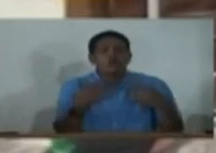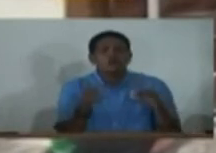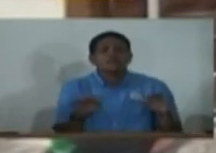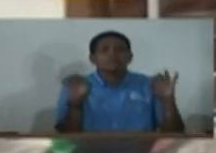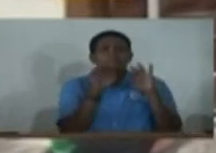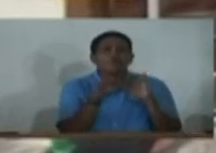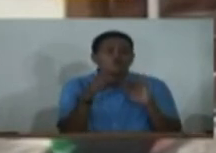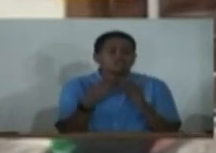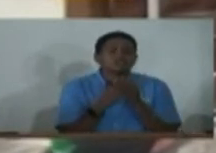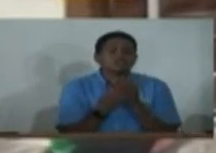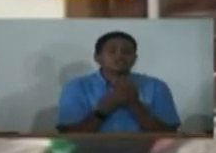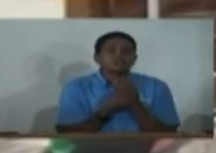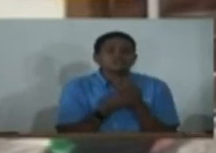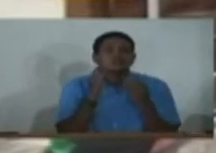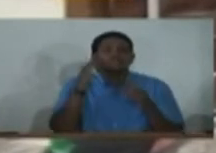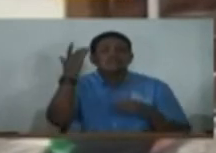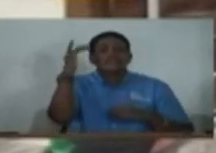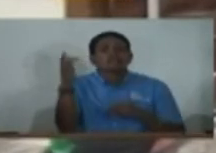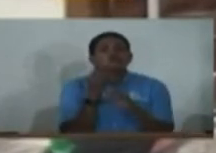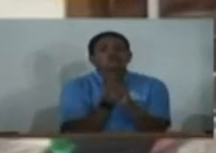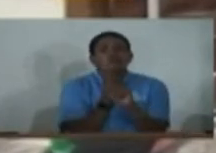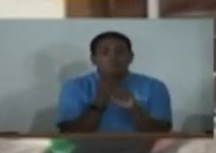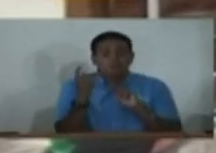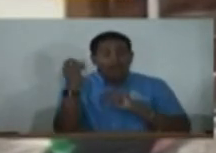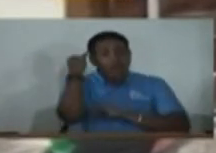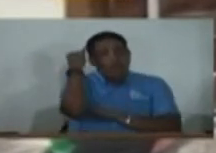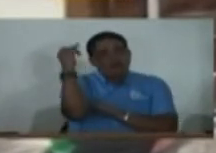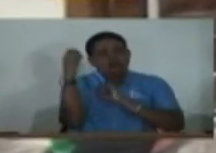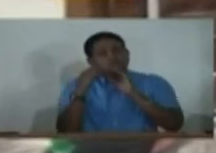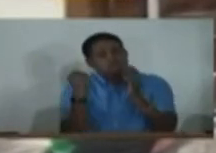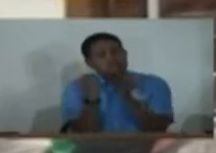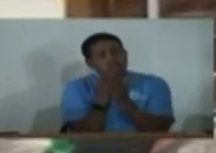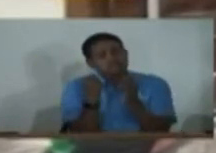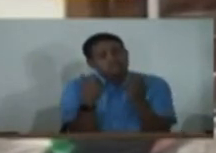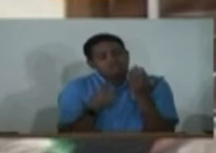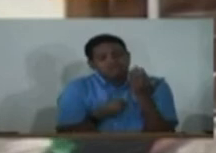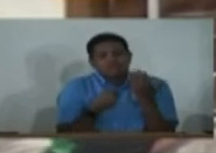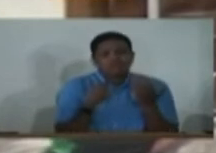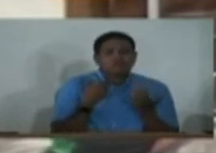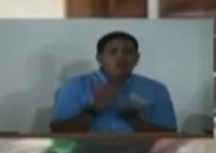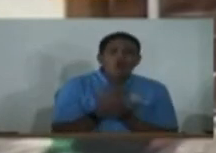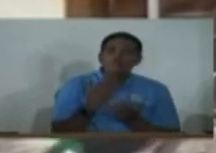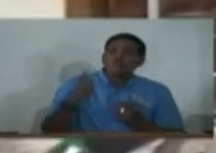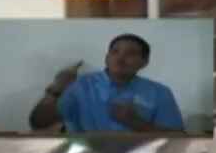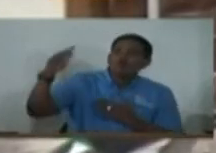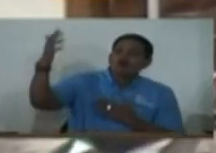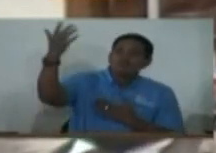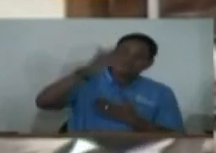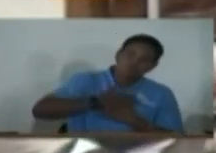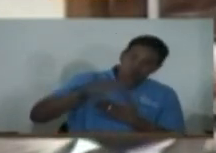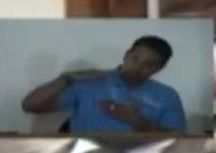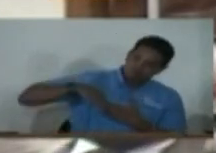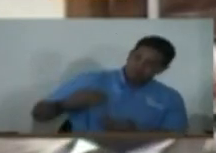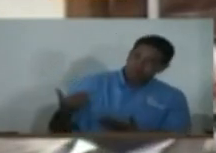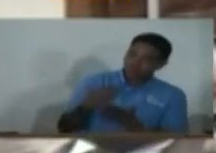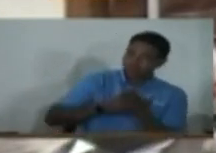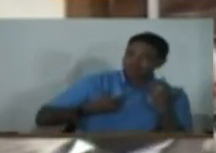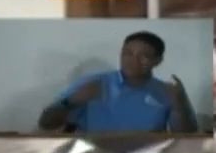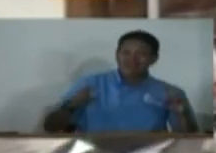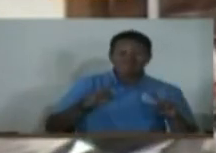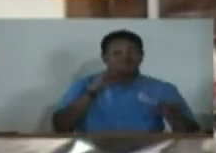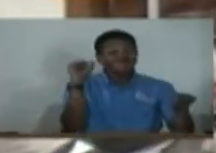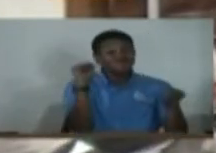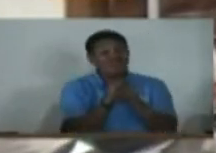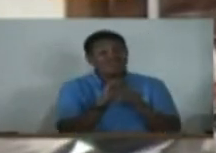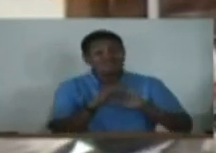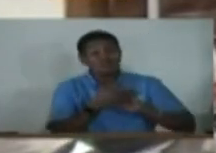importance of intellectual property, something which we have not yet had the reality in our country of